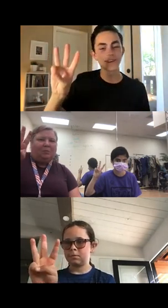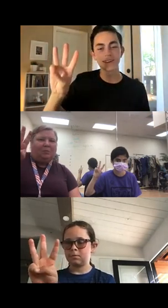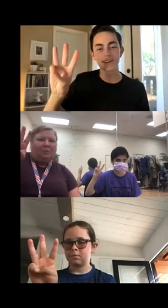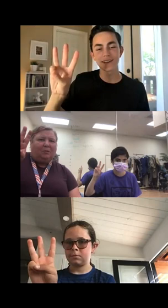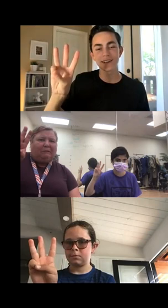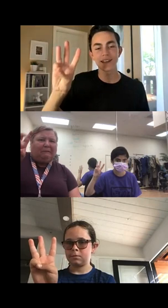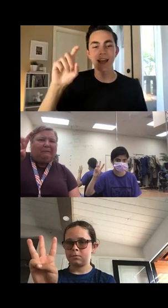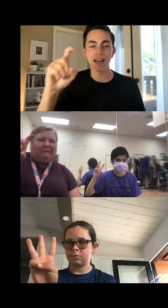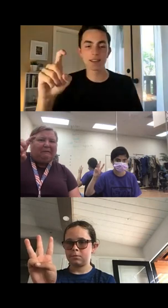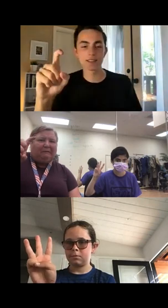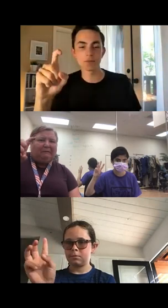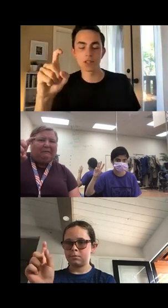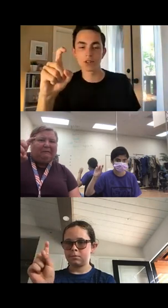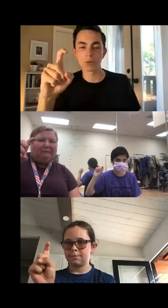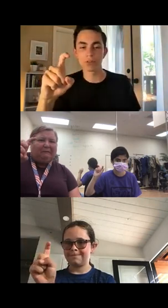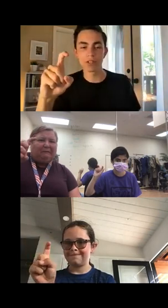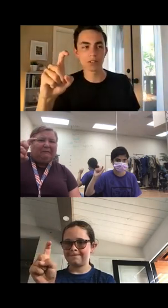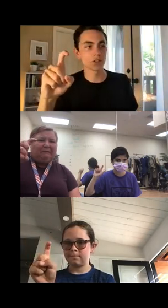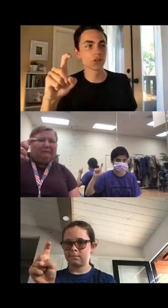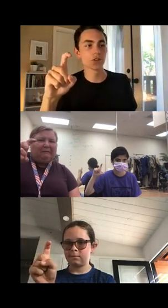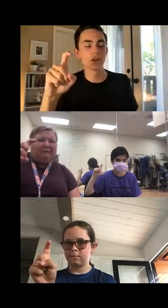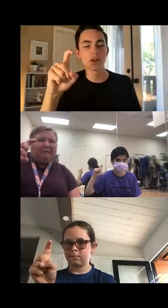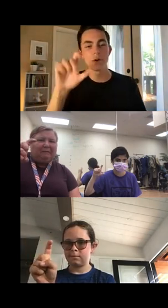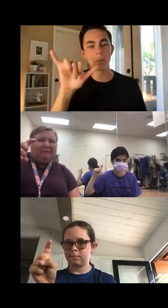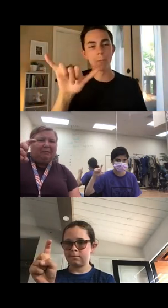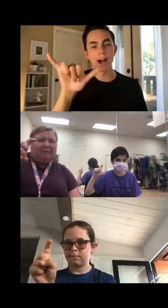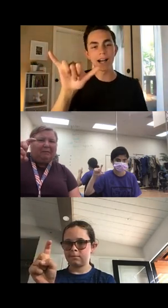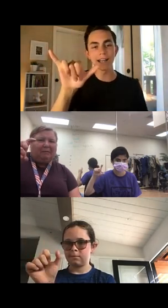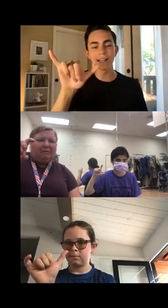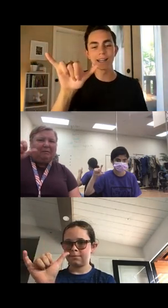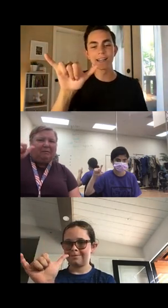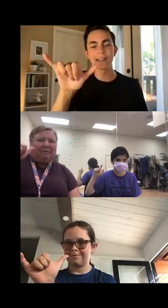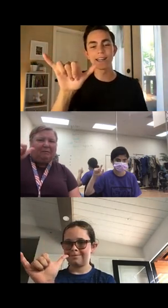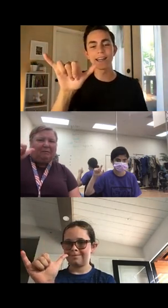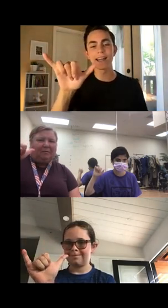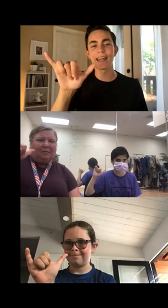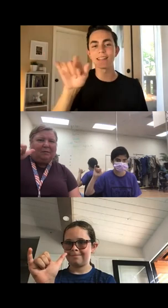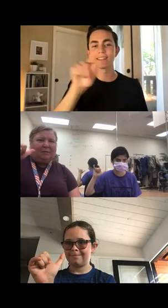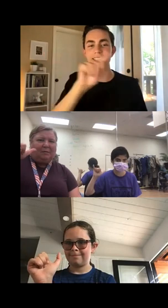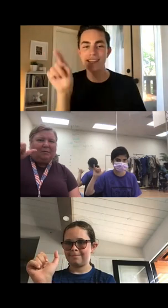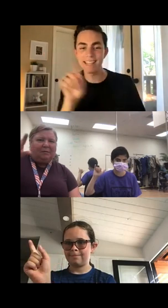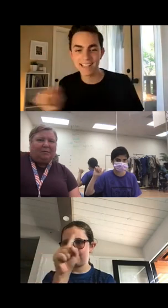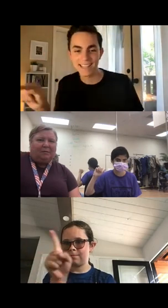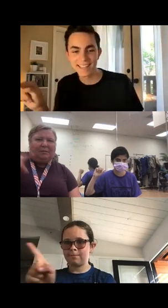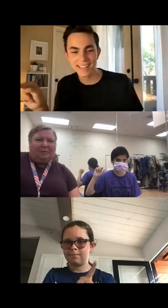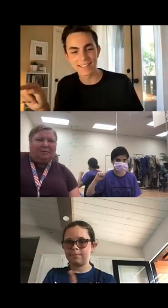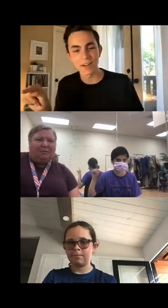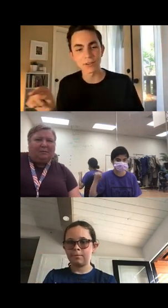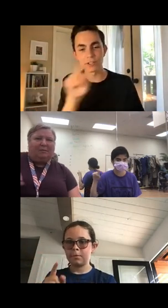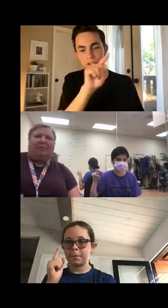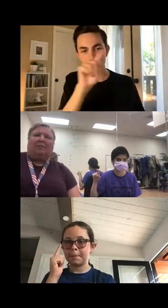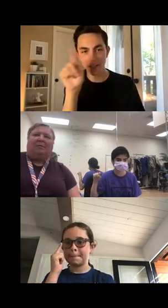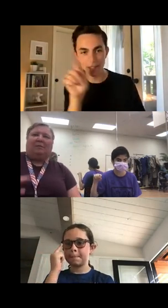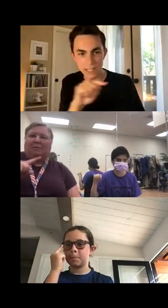W, X, make a hook with your index finger, Y, and Z. That